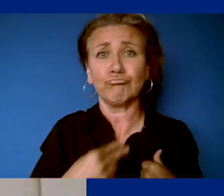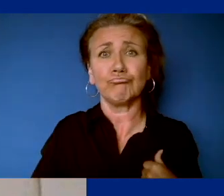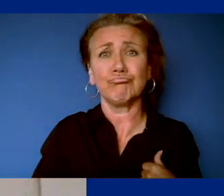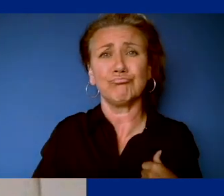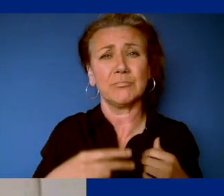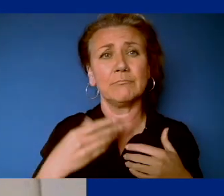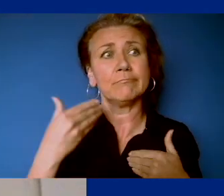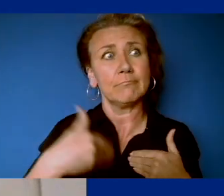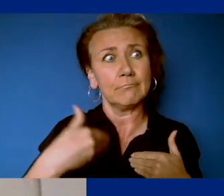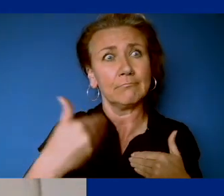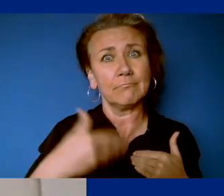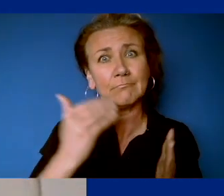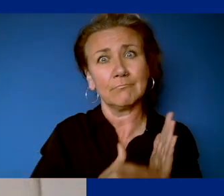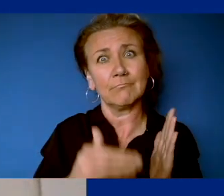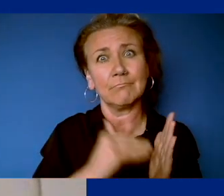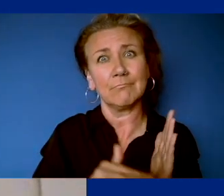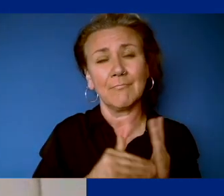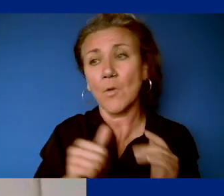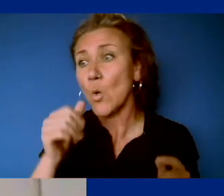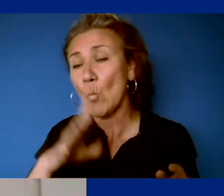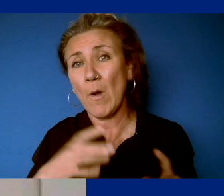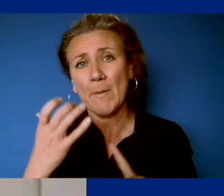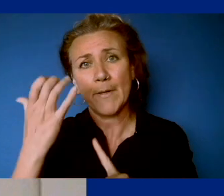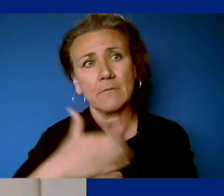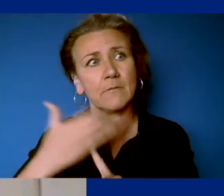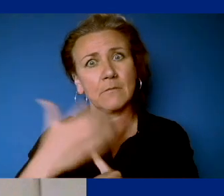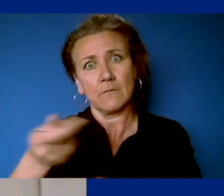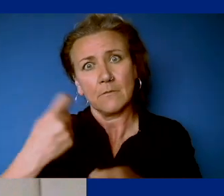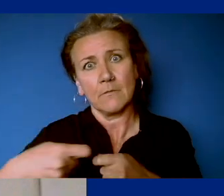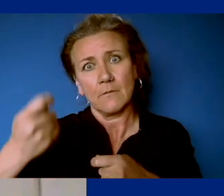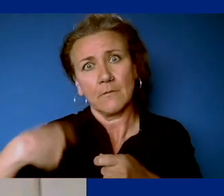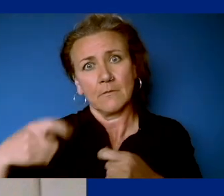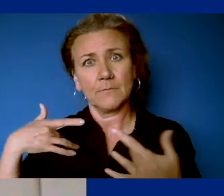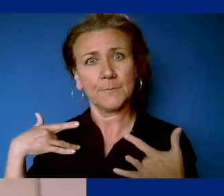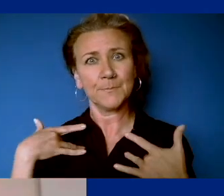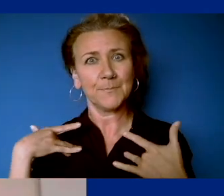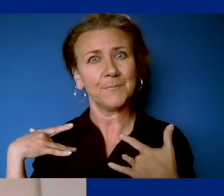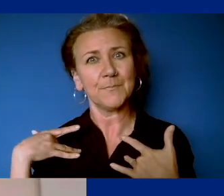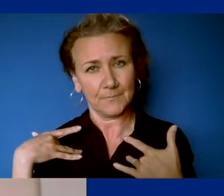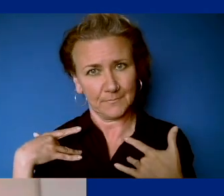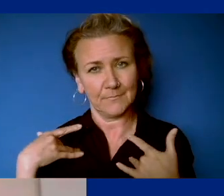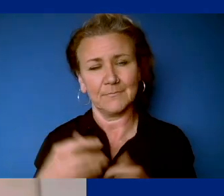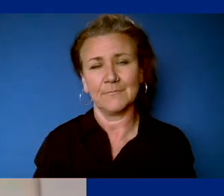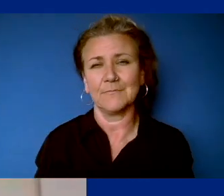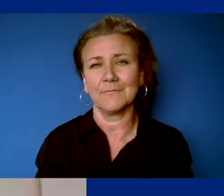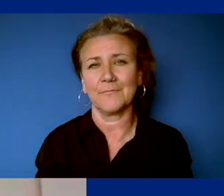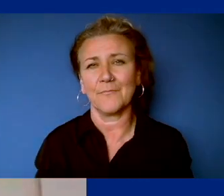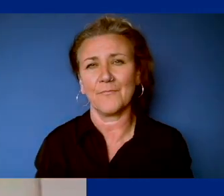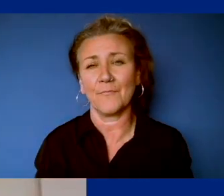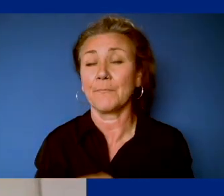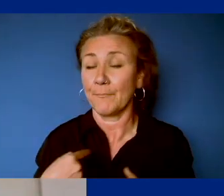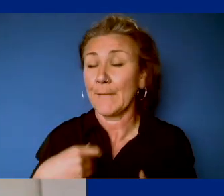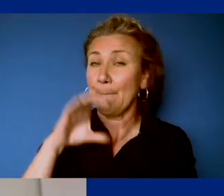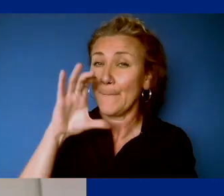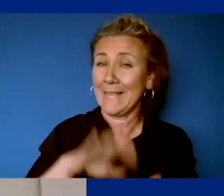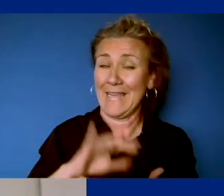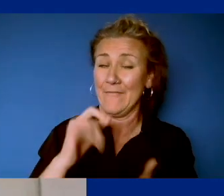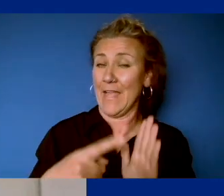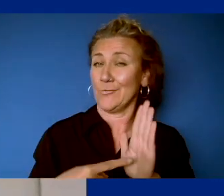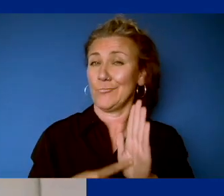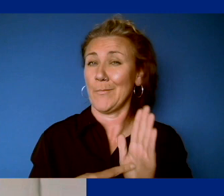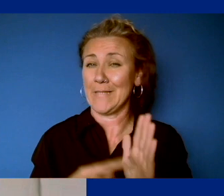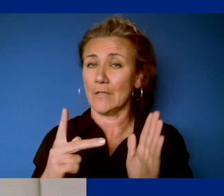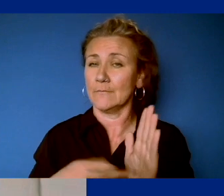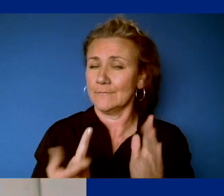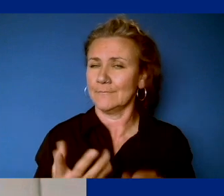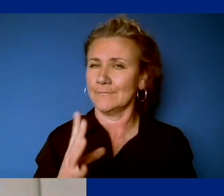in a row. A woman must be seasonal, trendy, and fresh. A lack of women in top decision-making